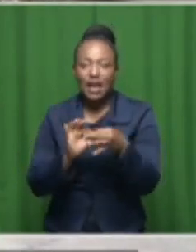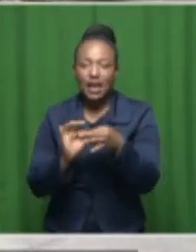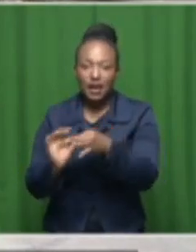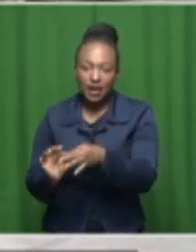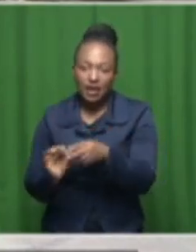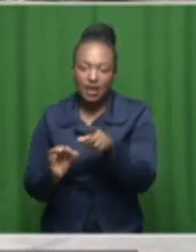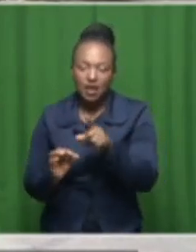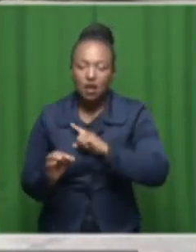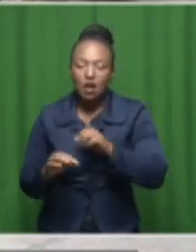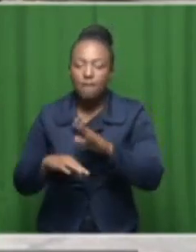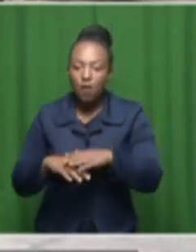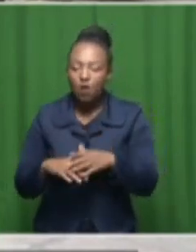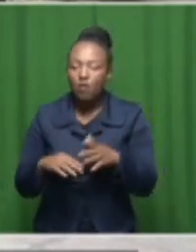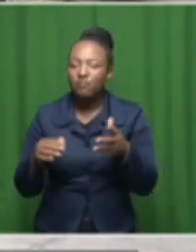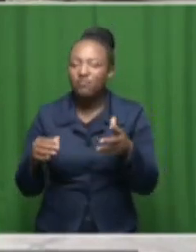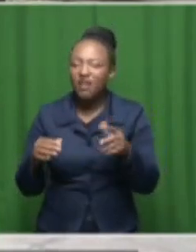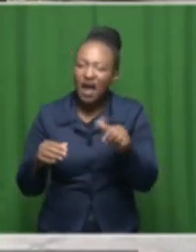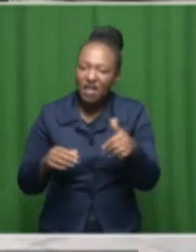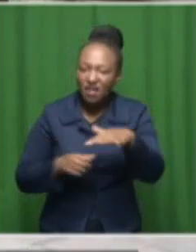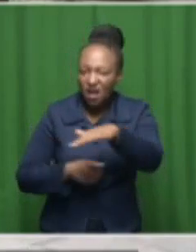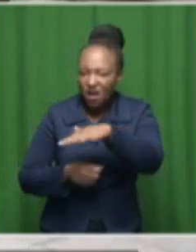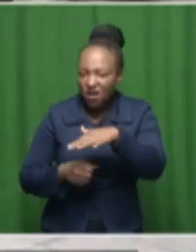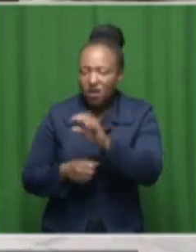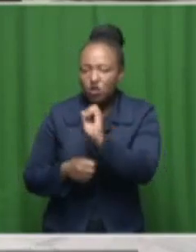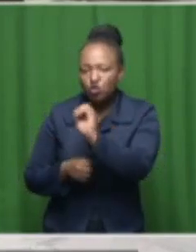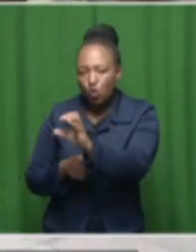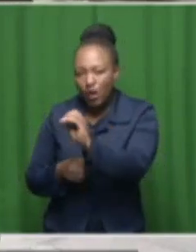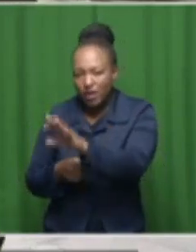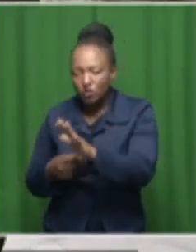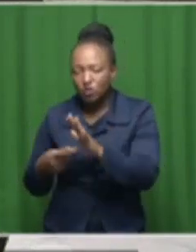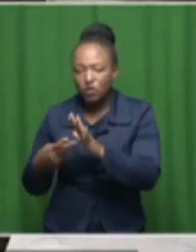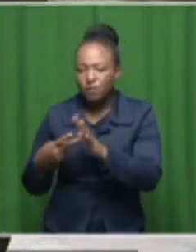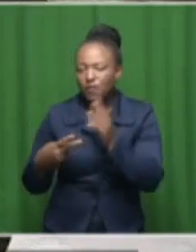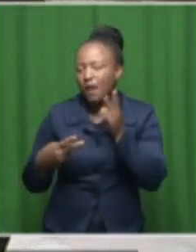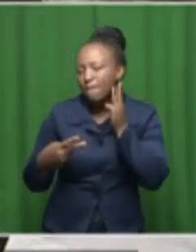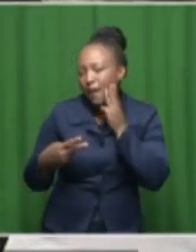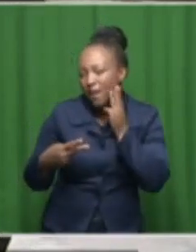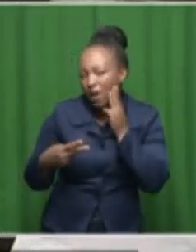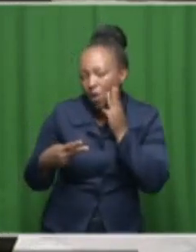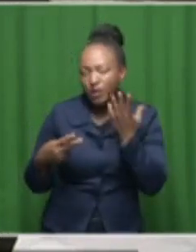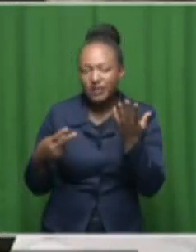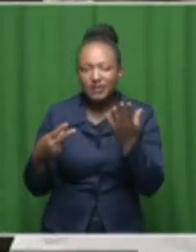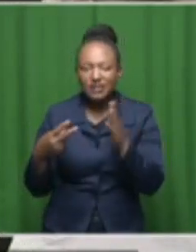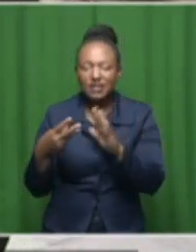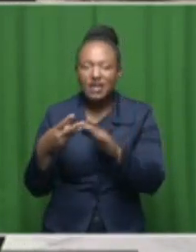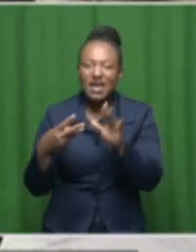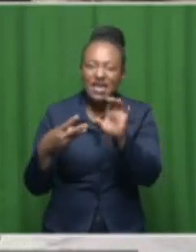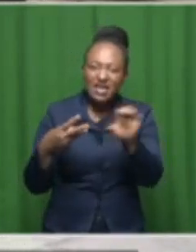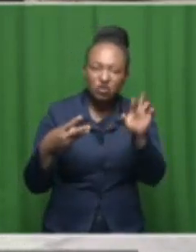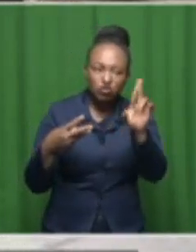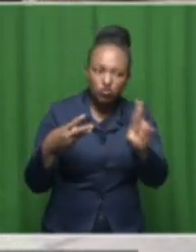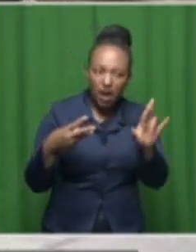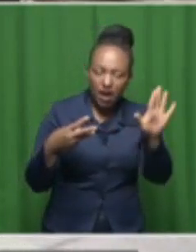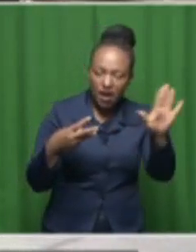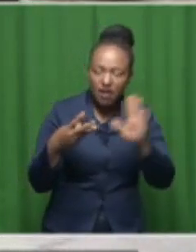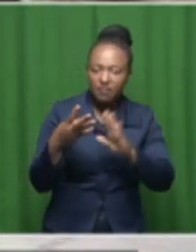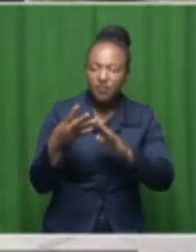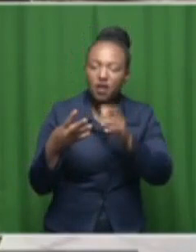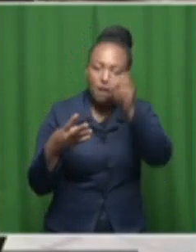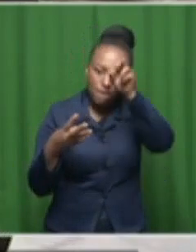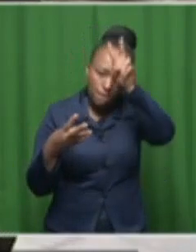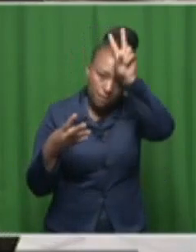of the outlying areas. So definitely Soweto, Mamelodi, a lot of the areas on the East Rand as well, Boksburg,